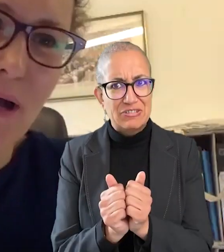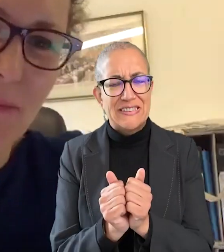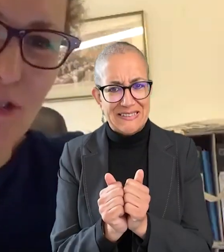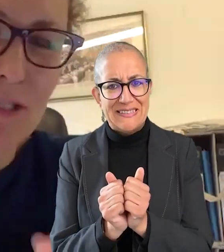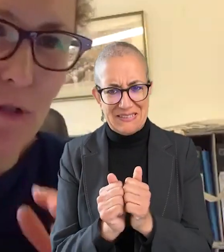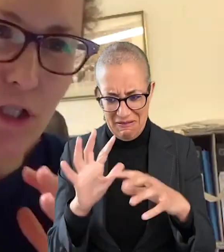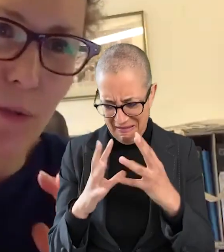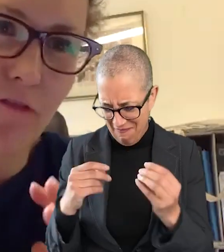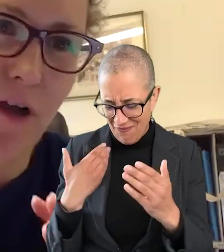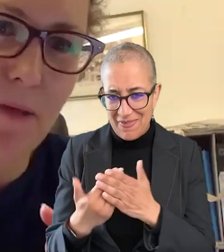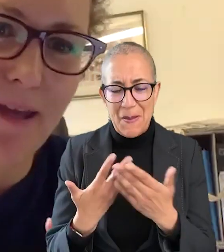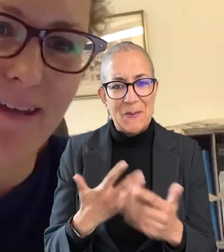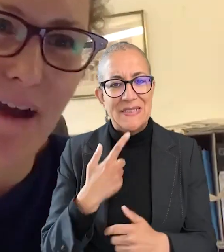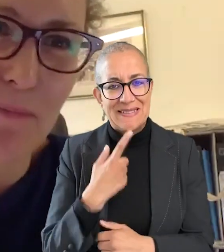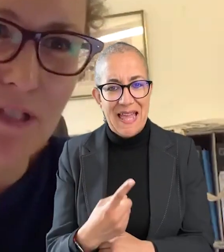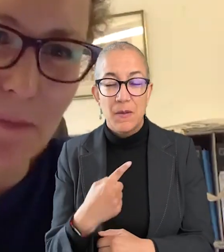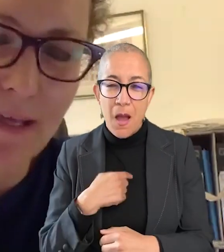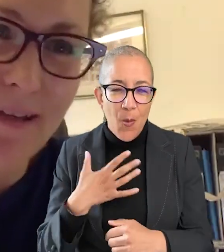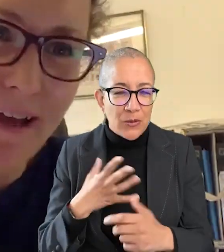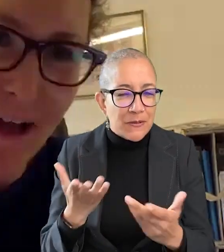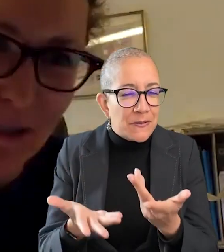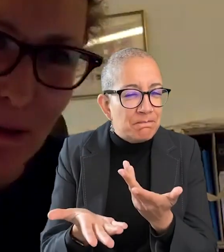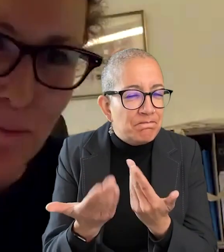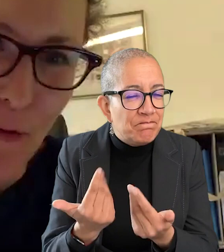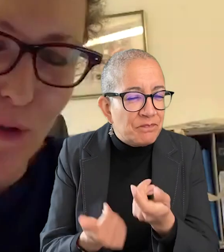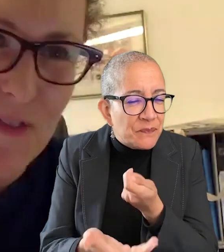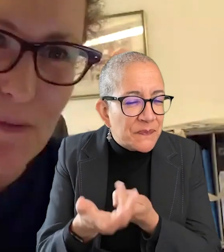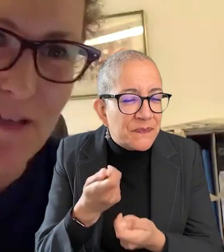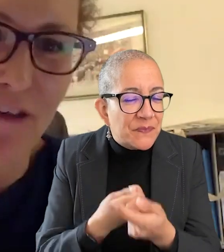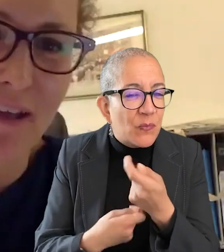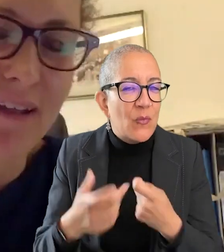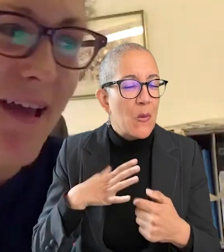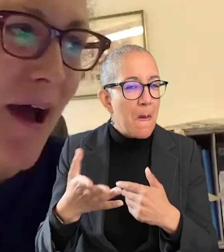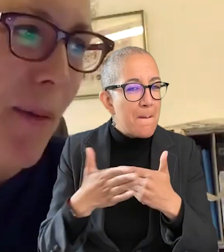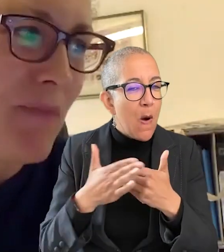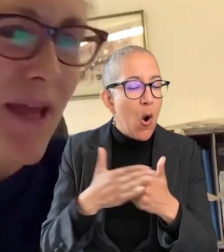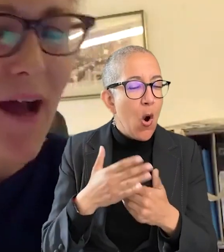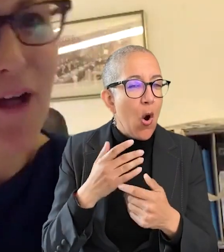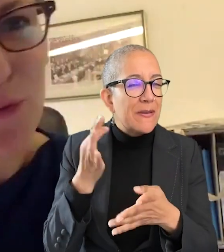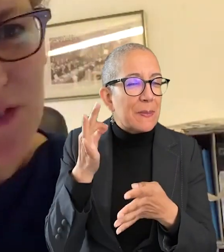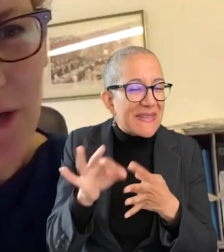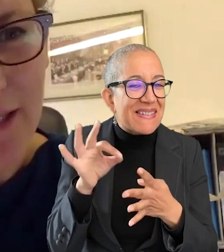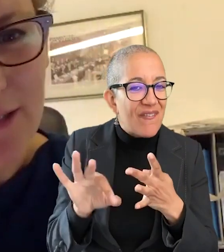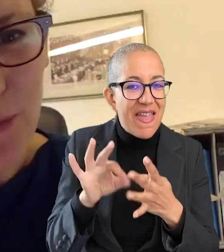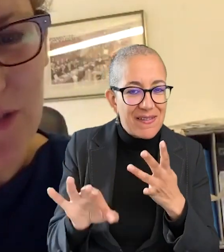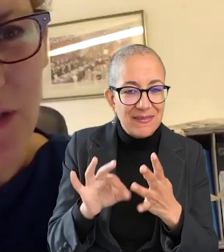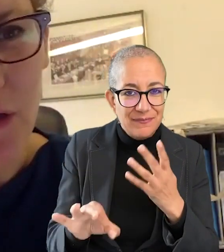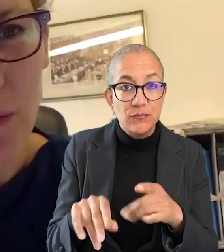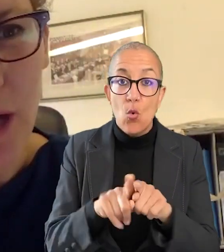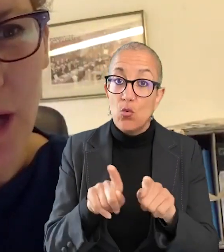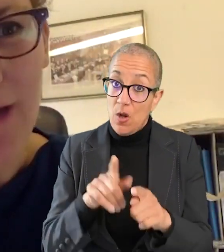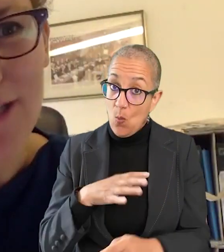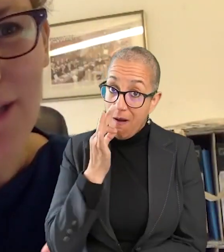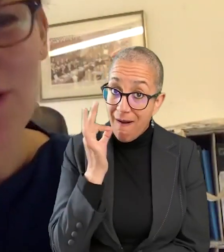to just push you, if I may, to be a little bit more specific. And I'd also like to ask